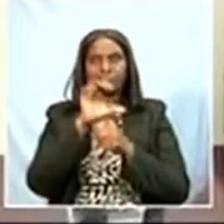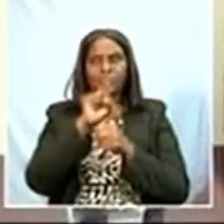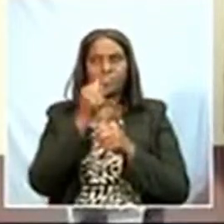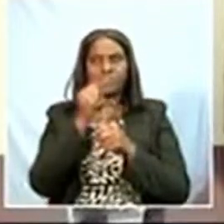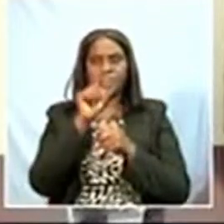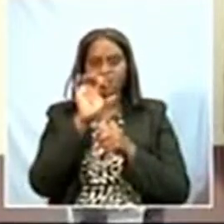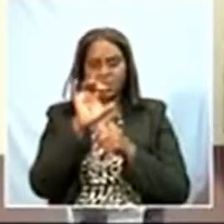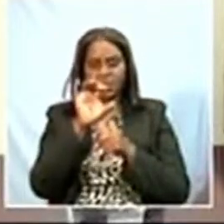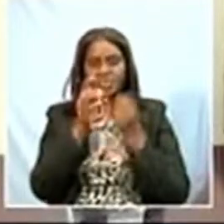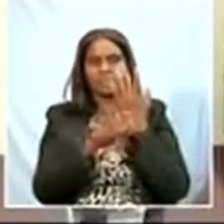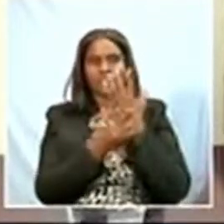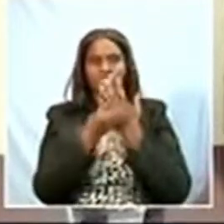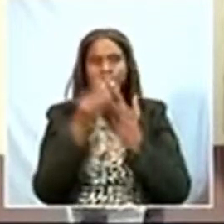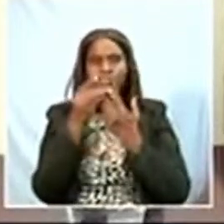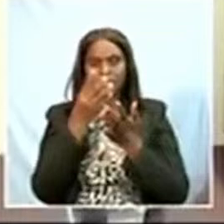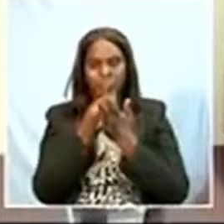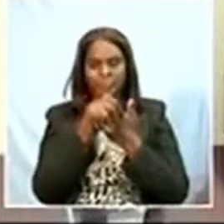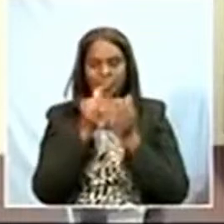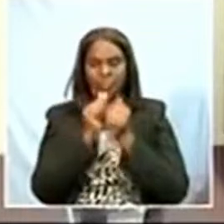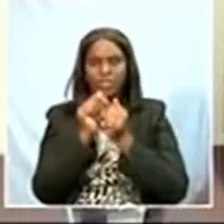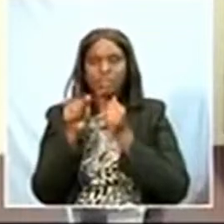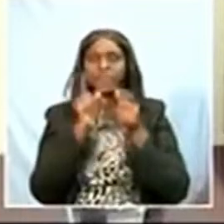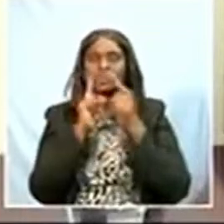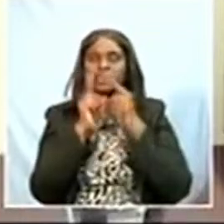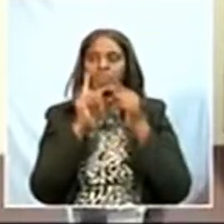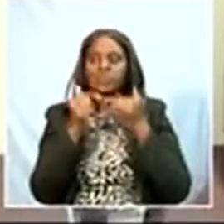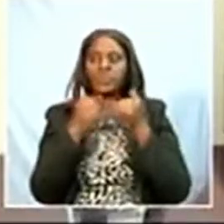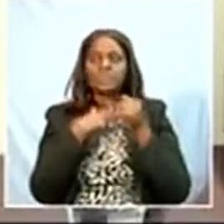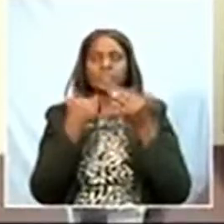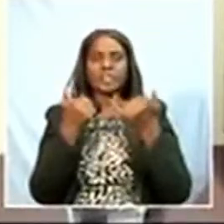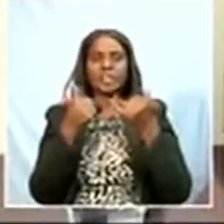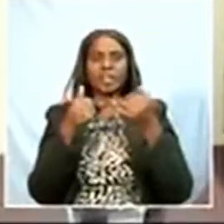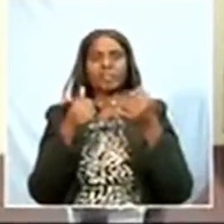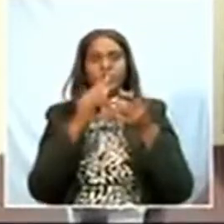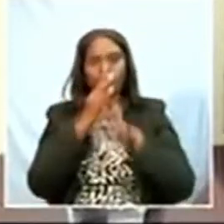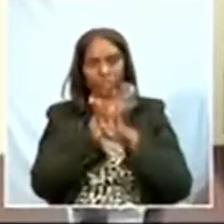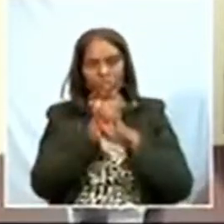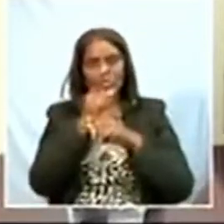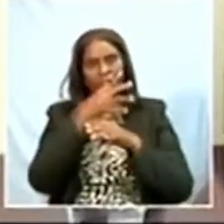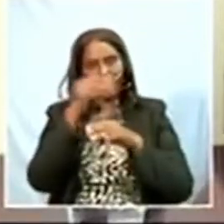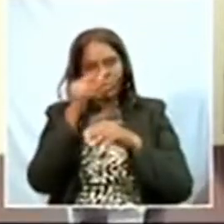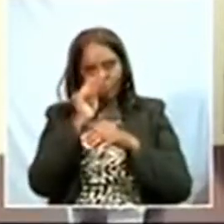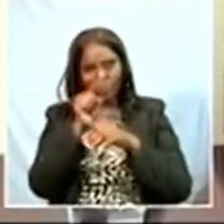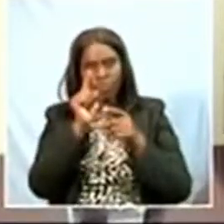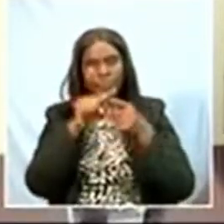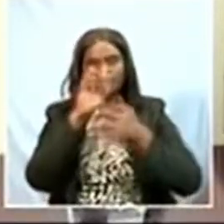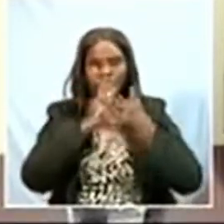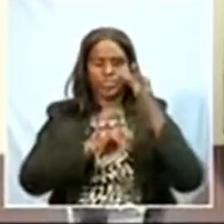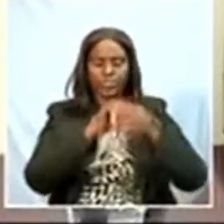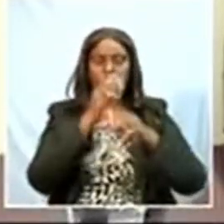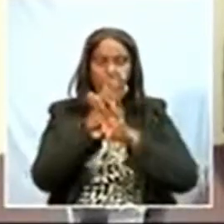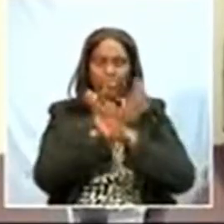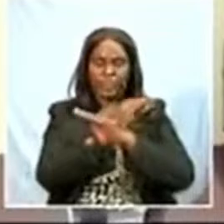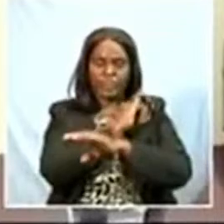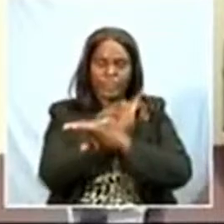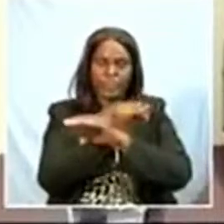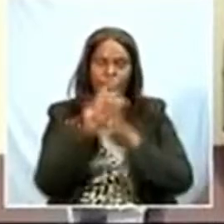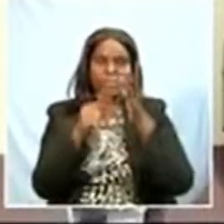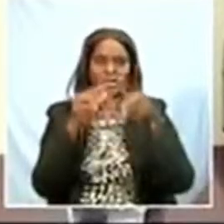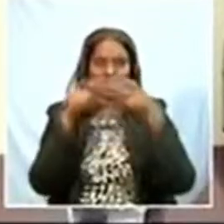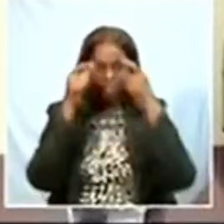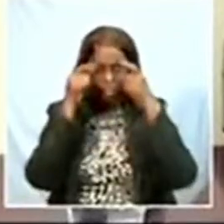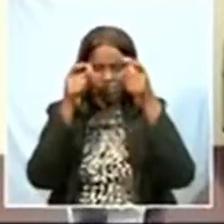Regional Development Fund. With that being said, kindly allow me, before I let you go, to withdraw the earlier immunity that was conferred